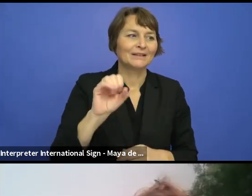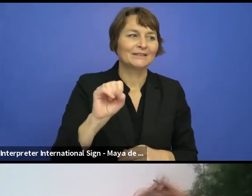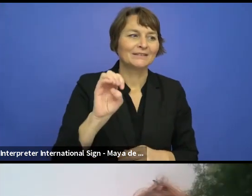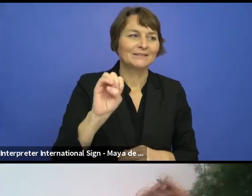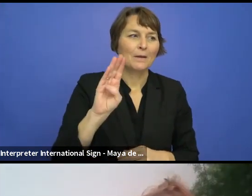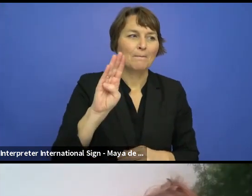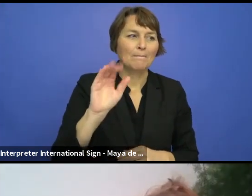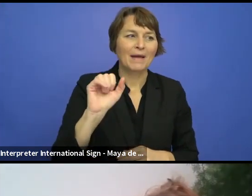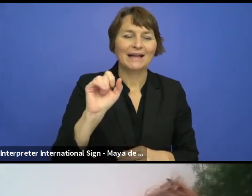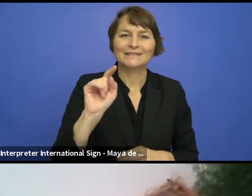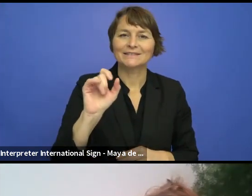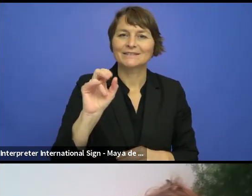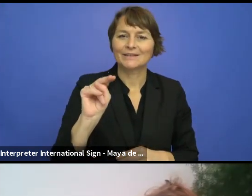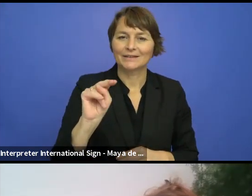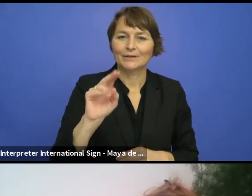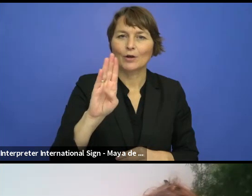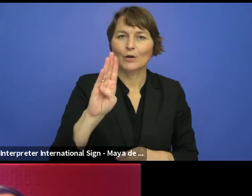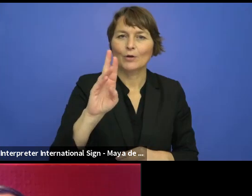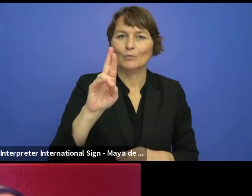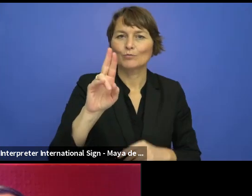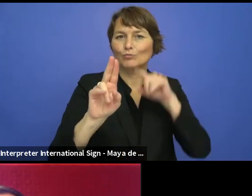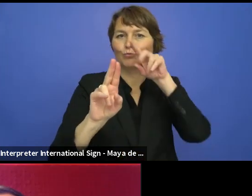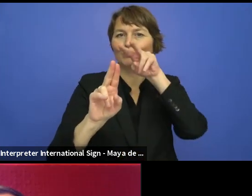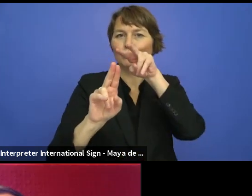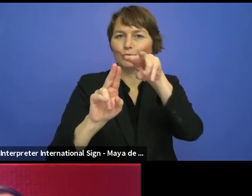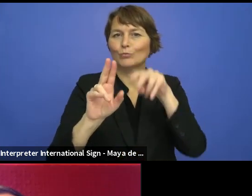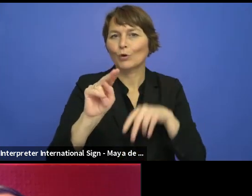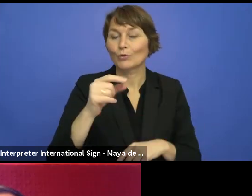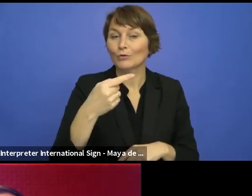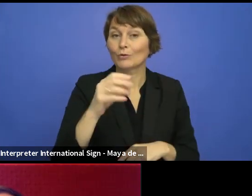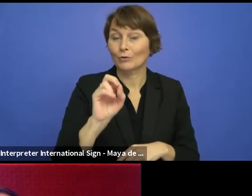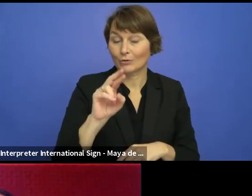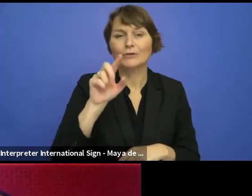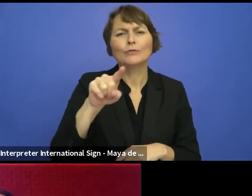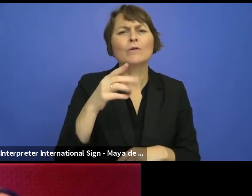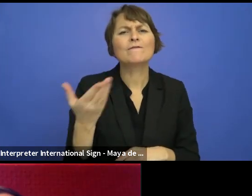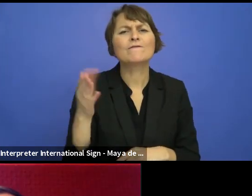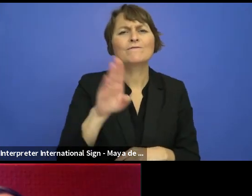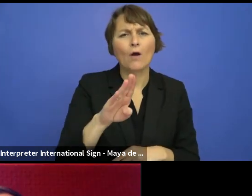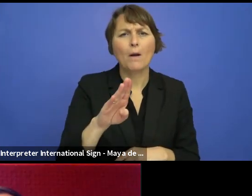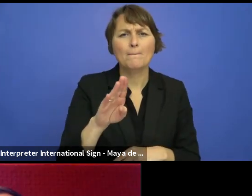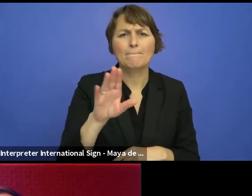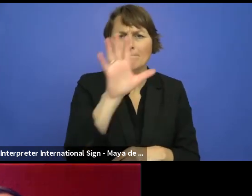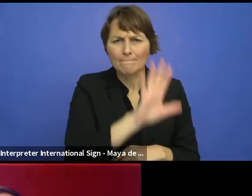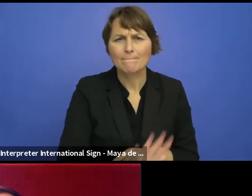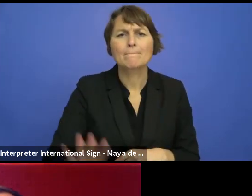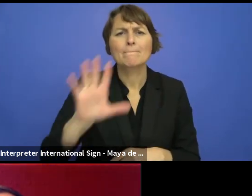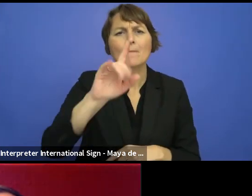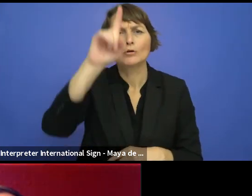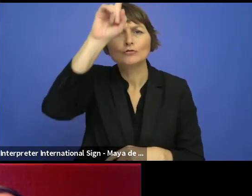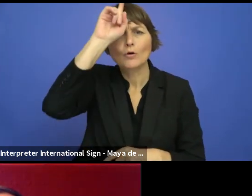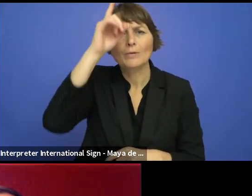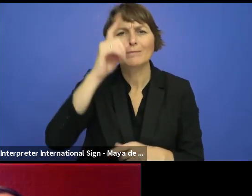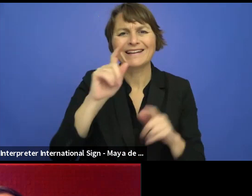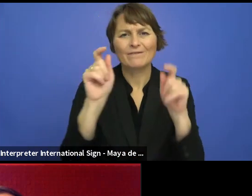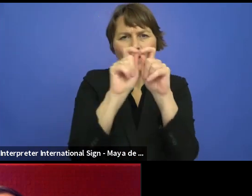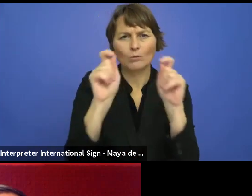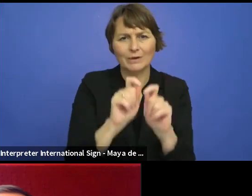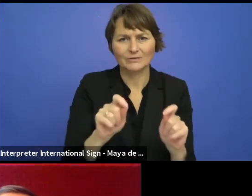from the Bundesstiftung Germany. You are a funding organization. So